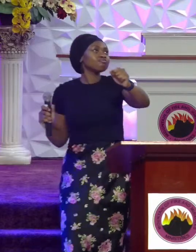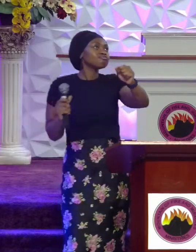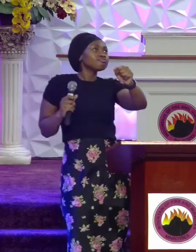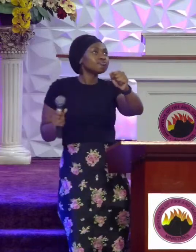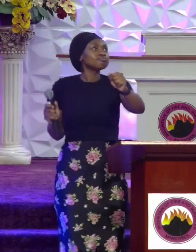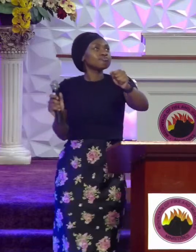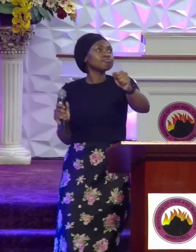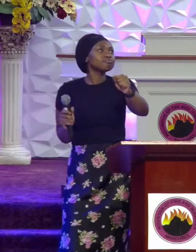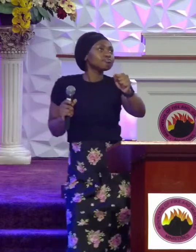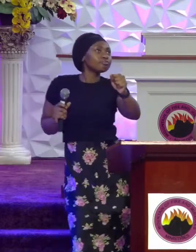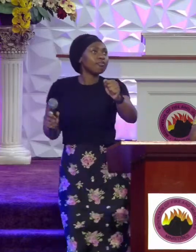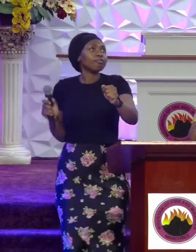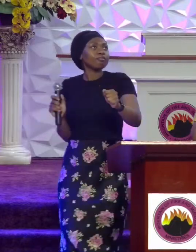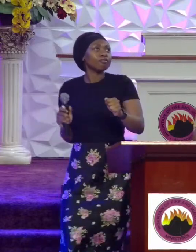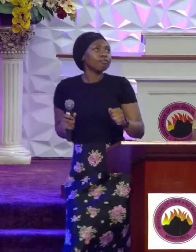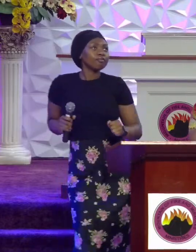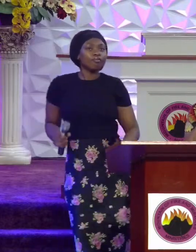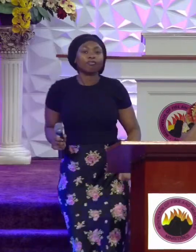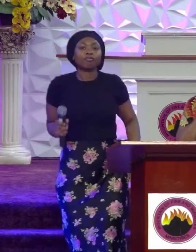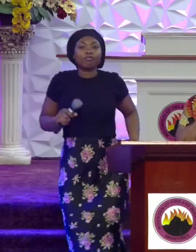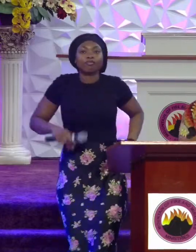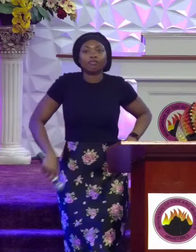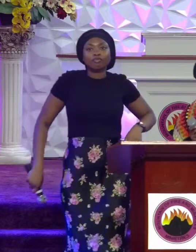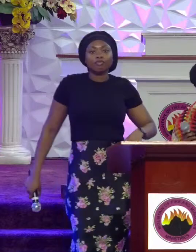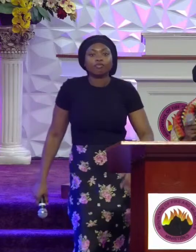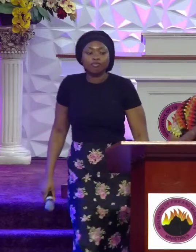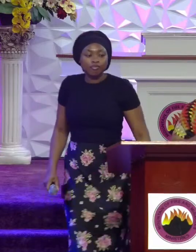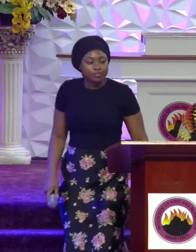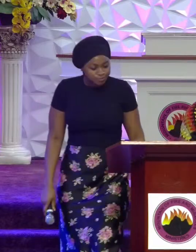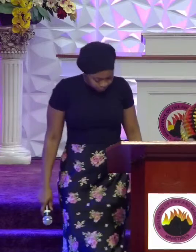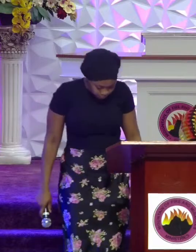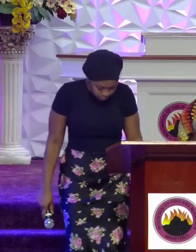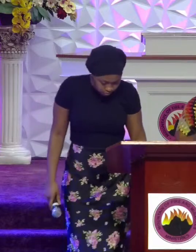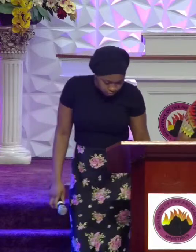Cross my Savior made me